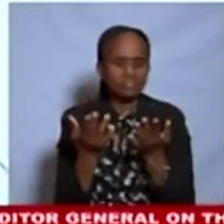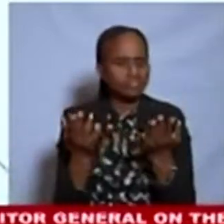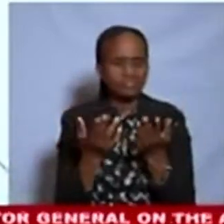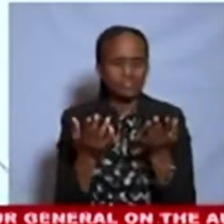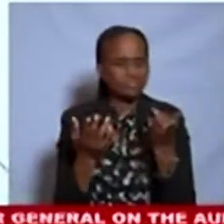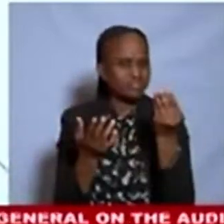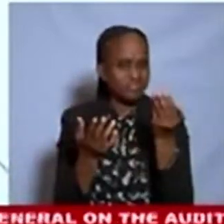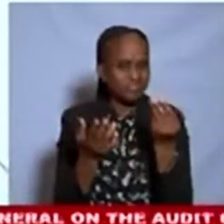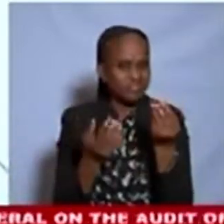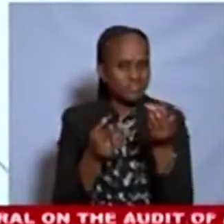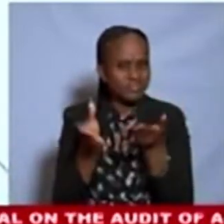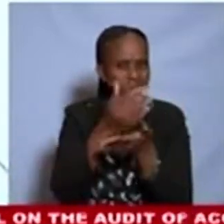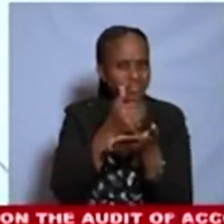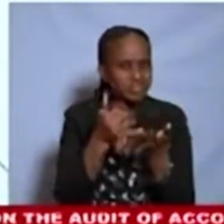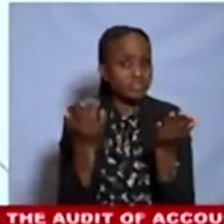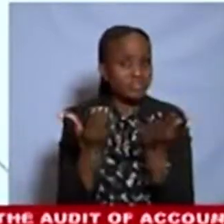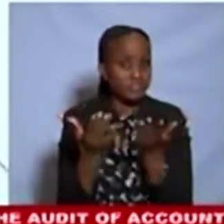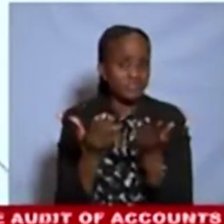revenue.